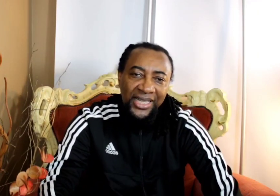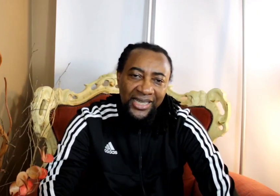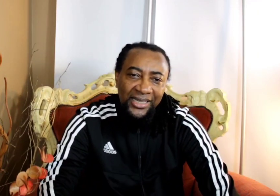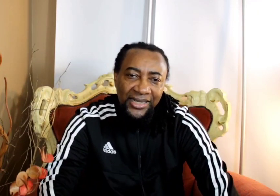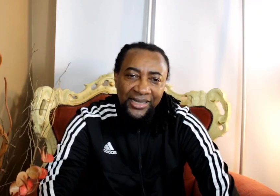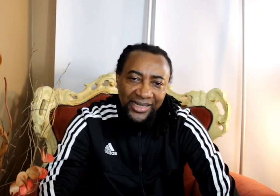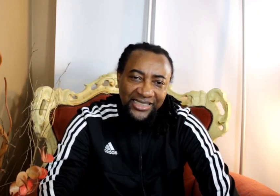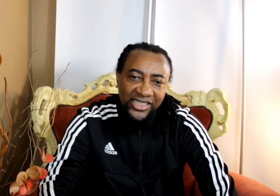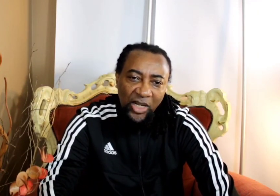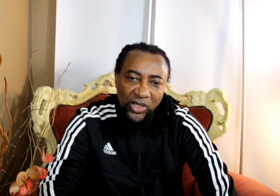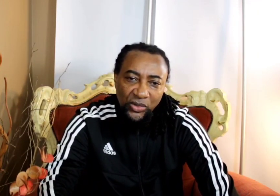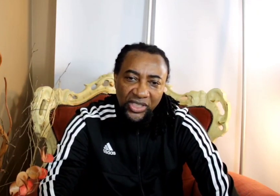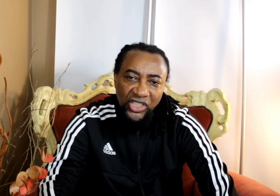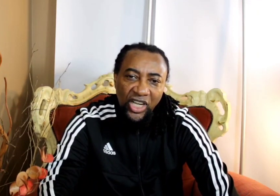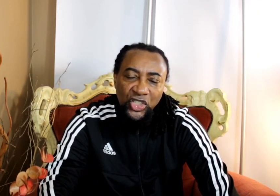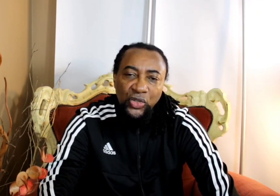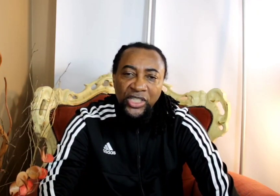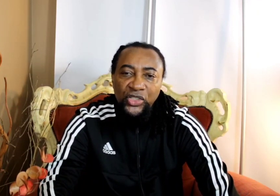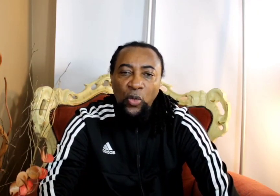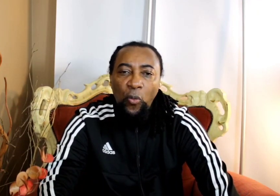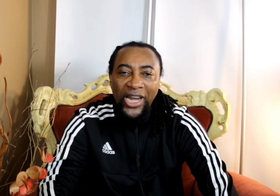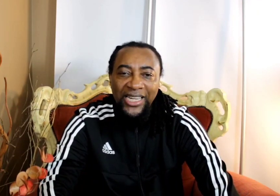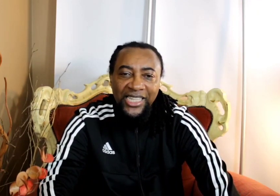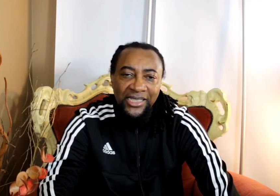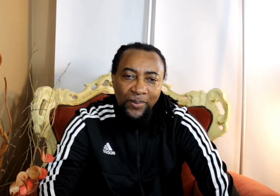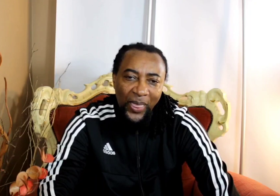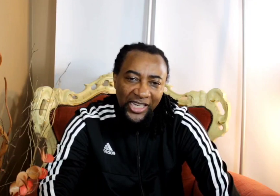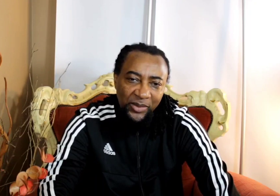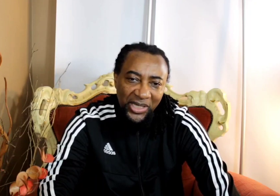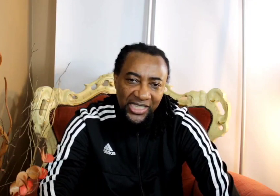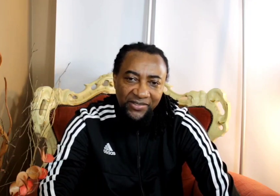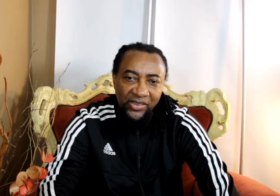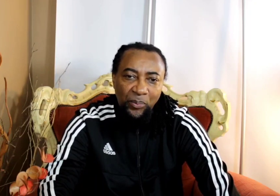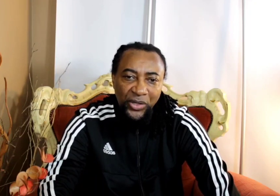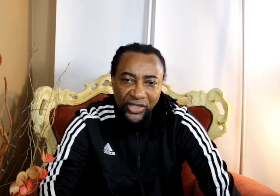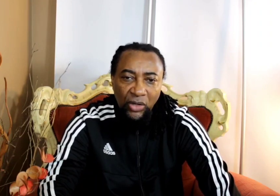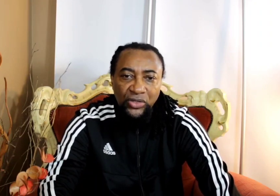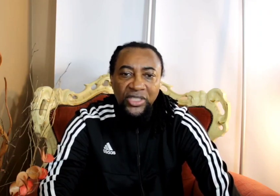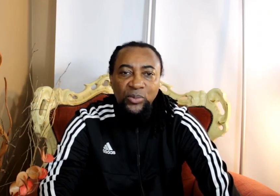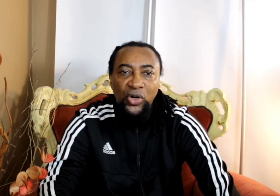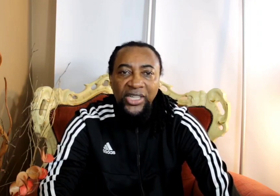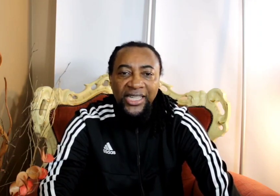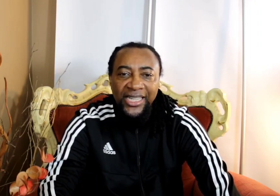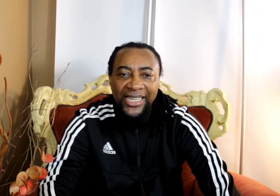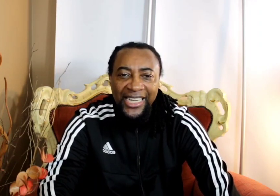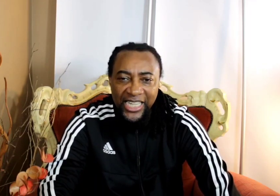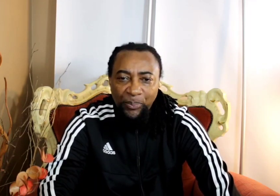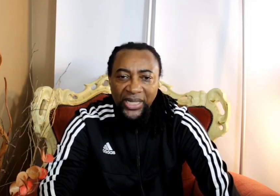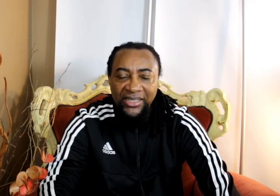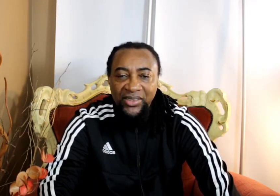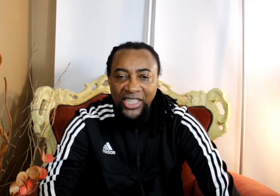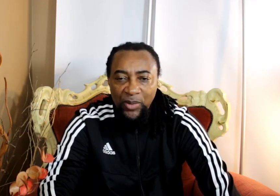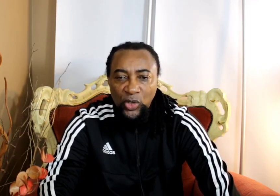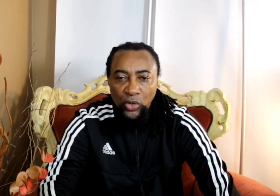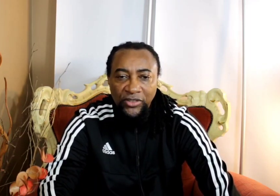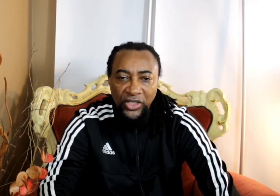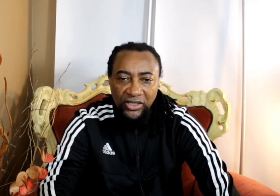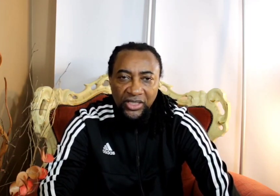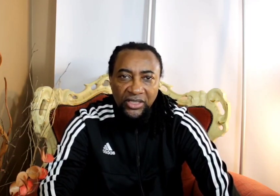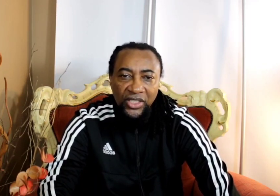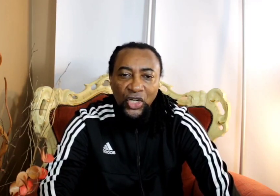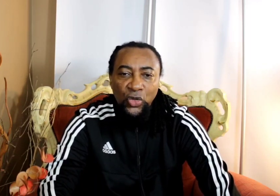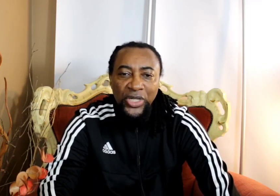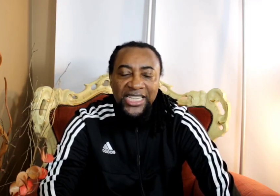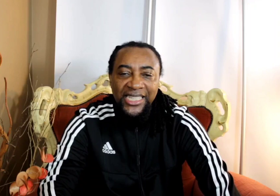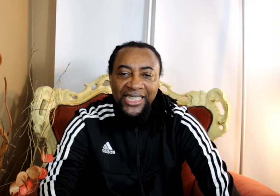Counsel, Leslie Thomas, who says, contrary to the widely held belief that the Privy Council is more independent than the Caribbean Court of